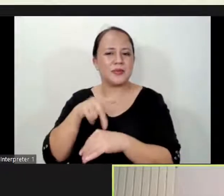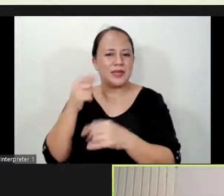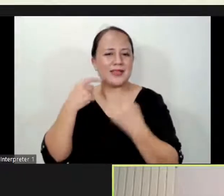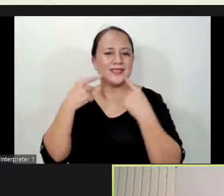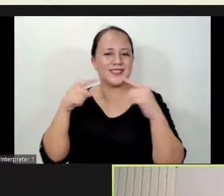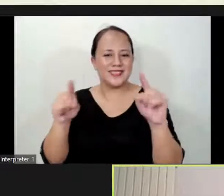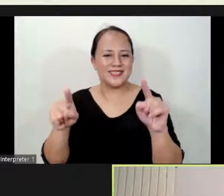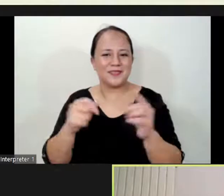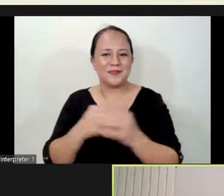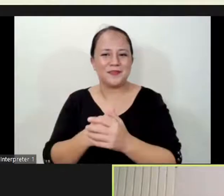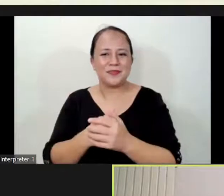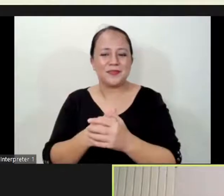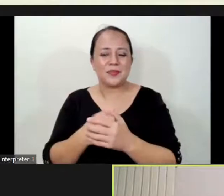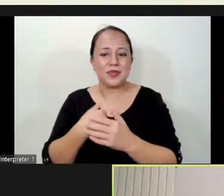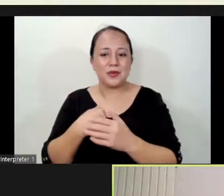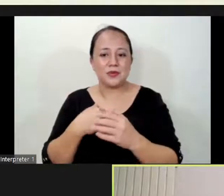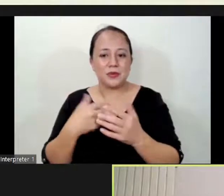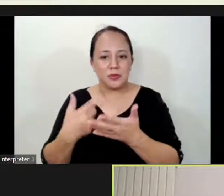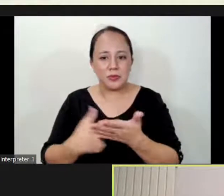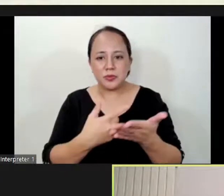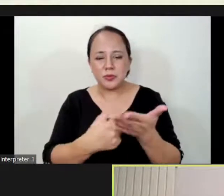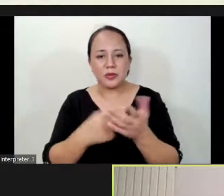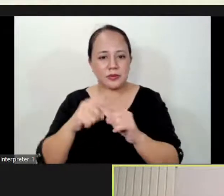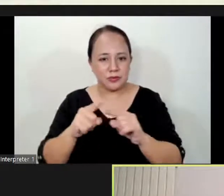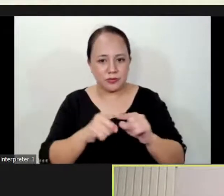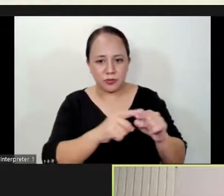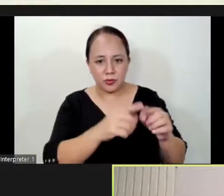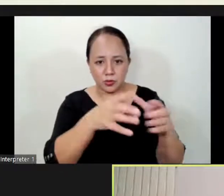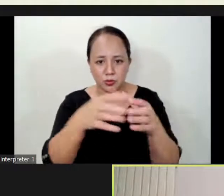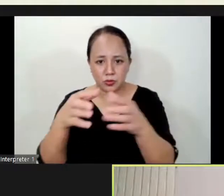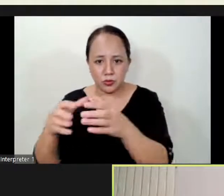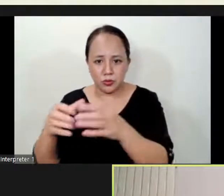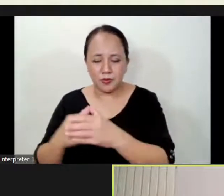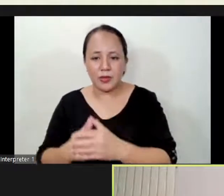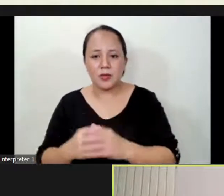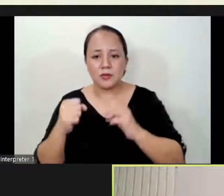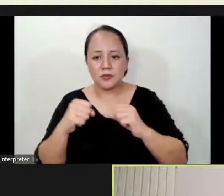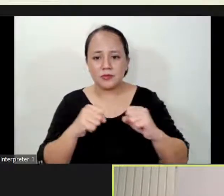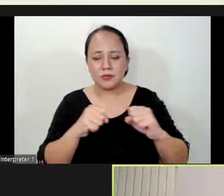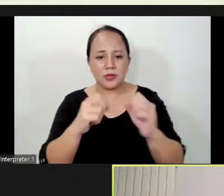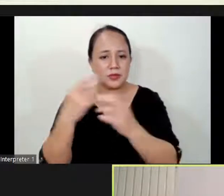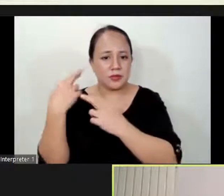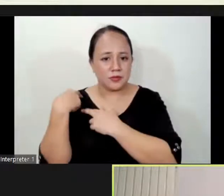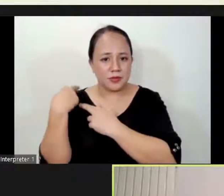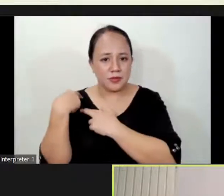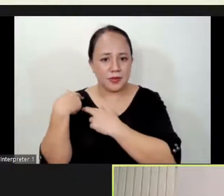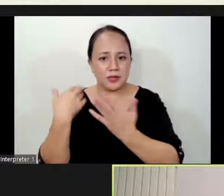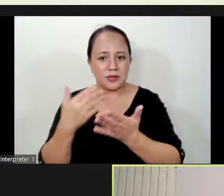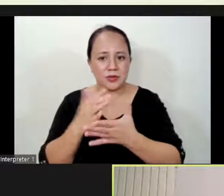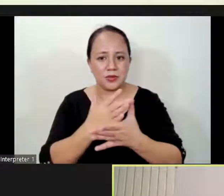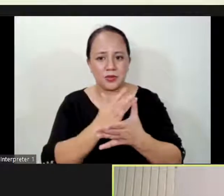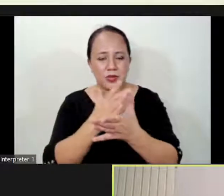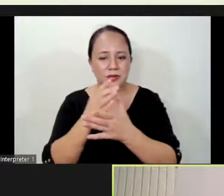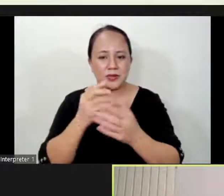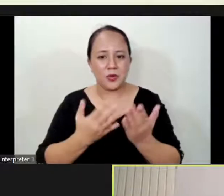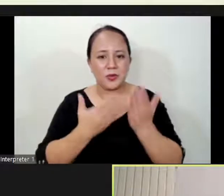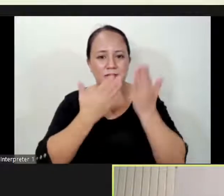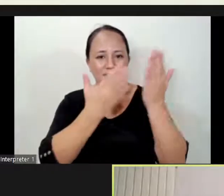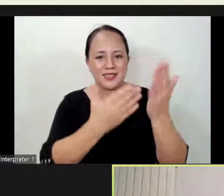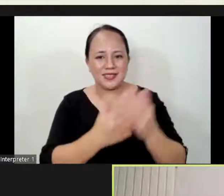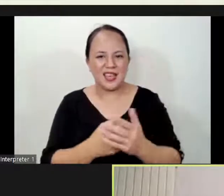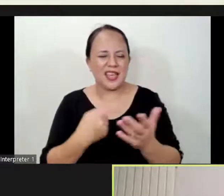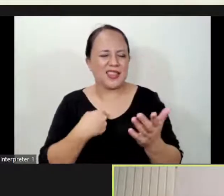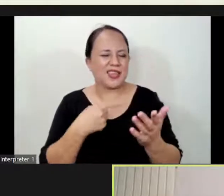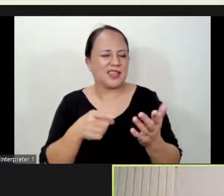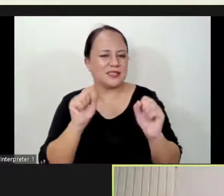succeed. People at the table, multi-sectoral actors, an agreement on roles and responsibilities, and a shared implementation approach. Something like